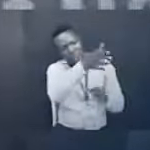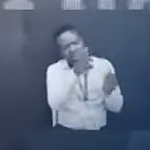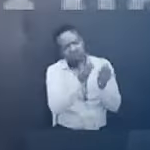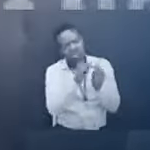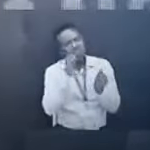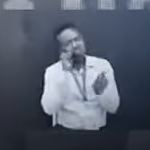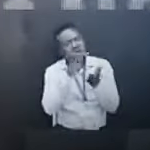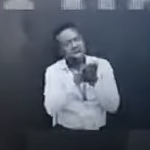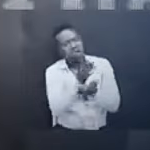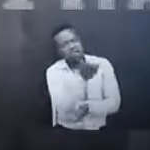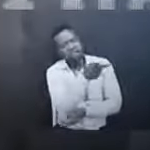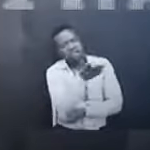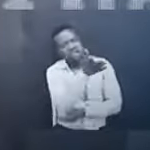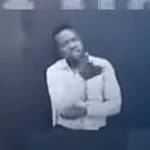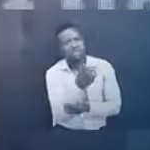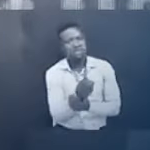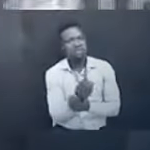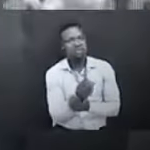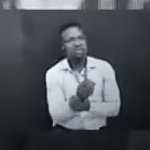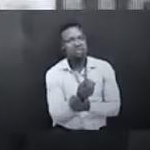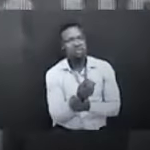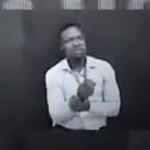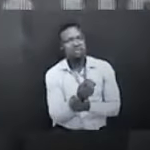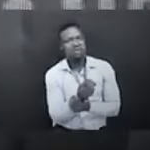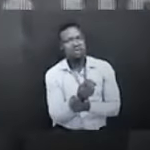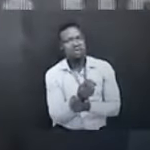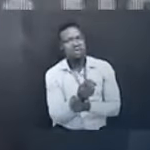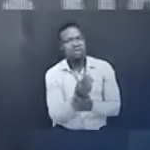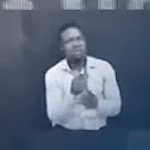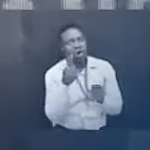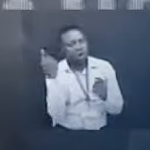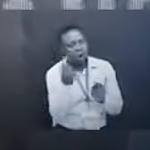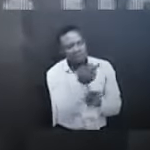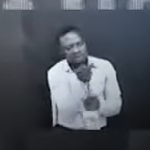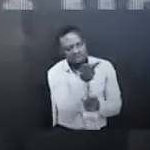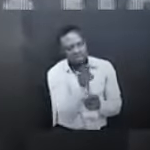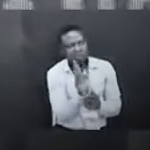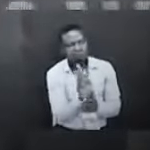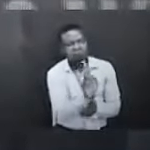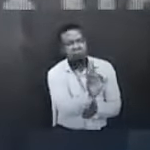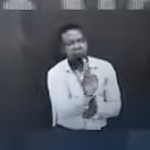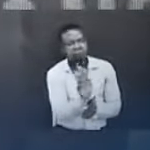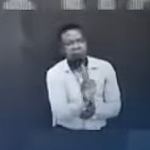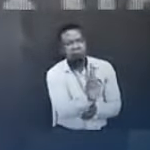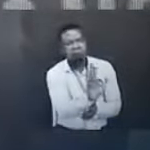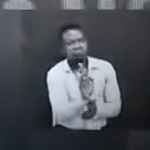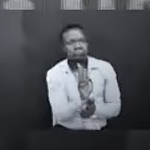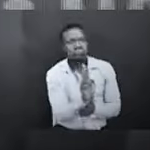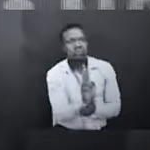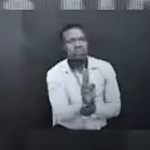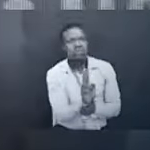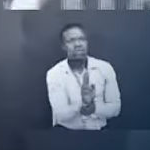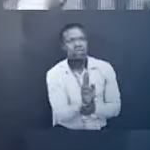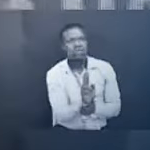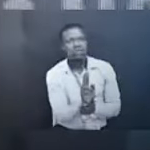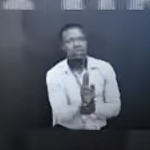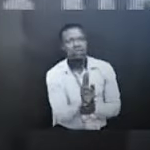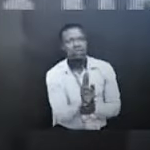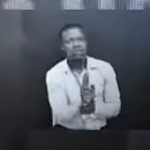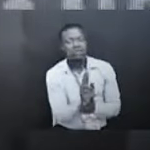You see the wives always working together. At least you see three, two, and sometimes the